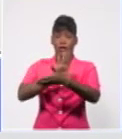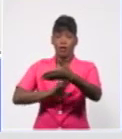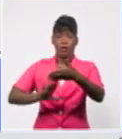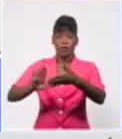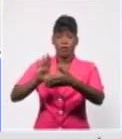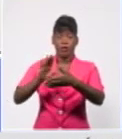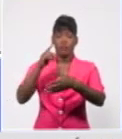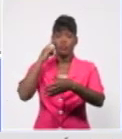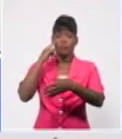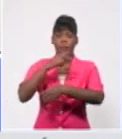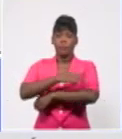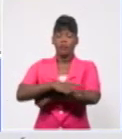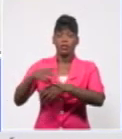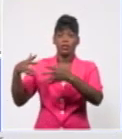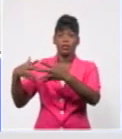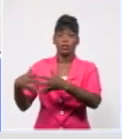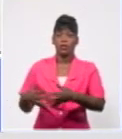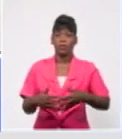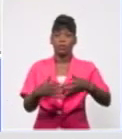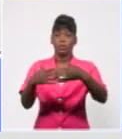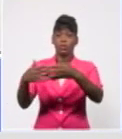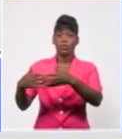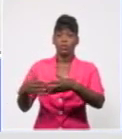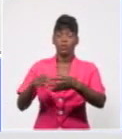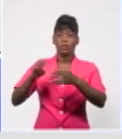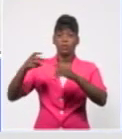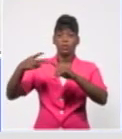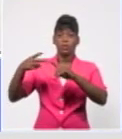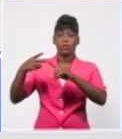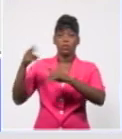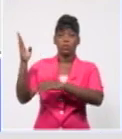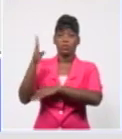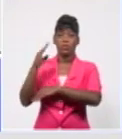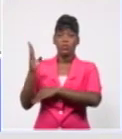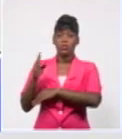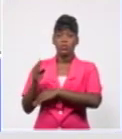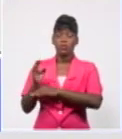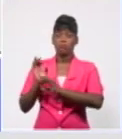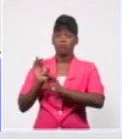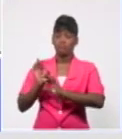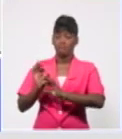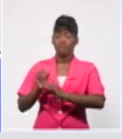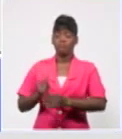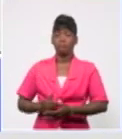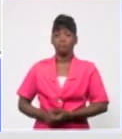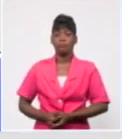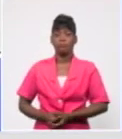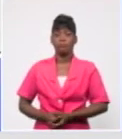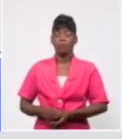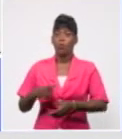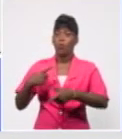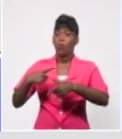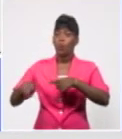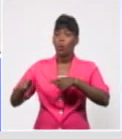States, with more than 6 million positive cases, Brazil, with nearly 4 million, India,